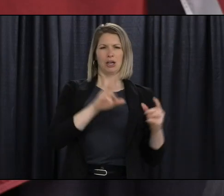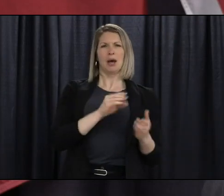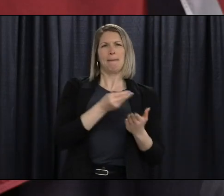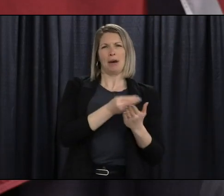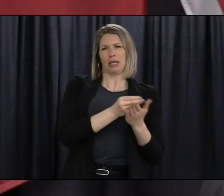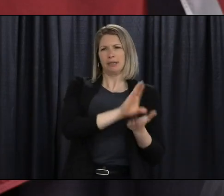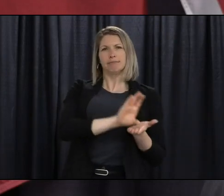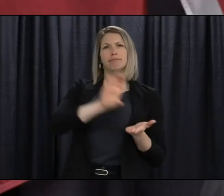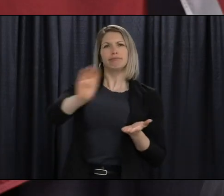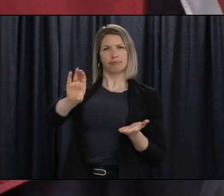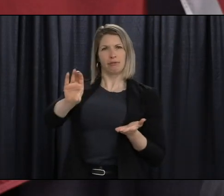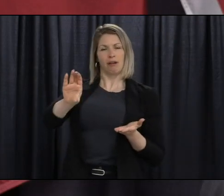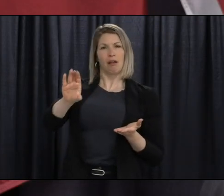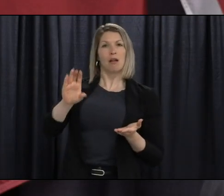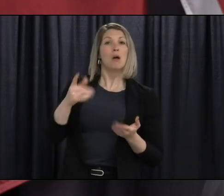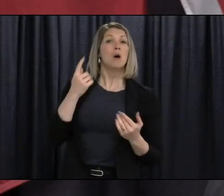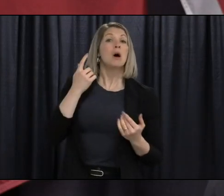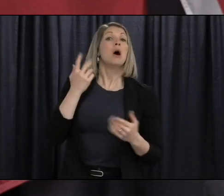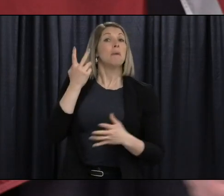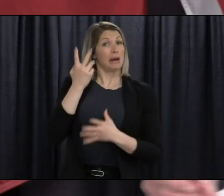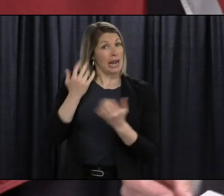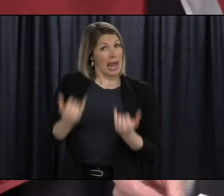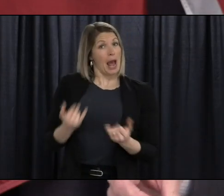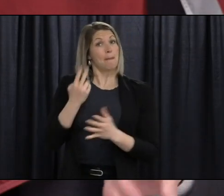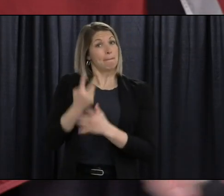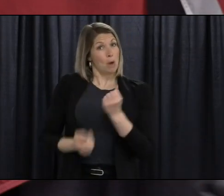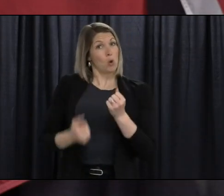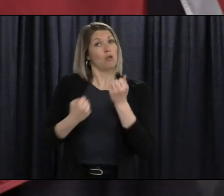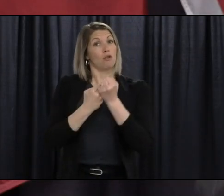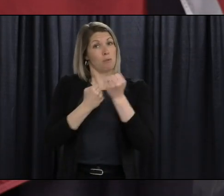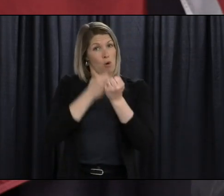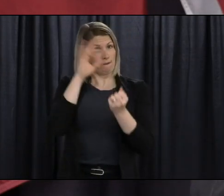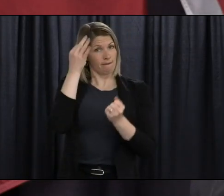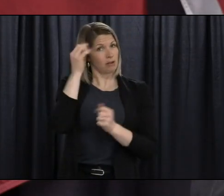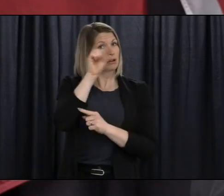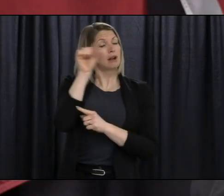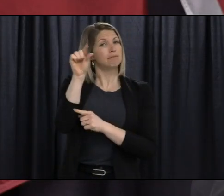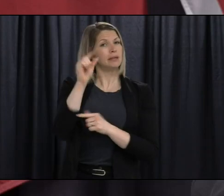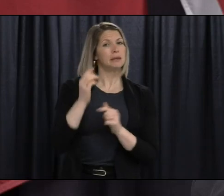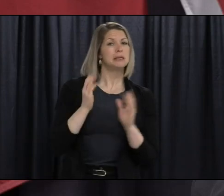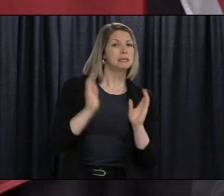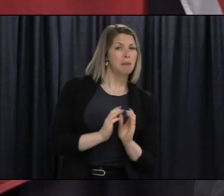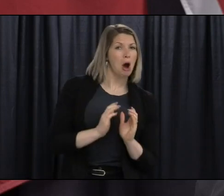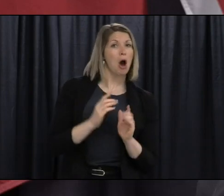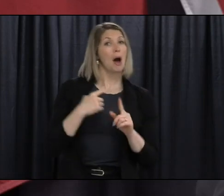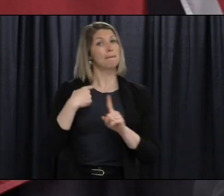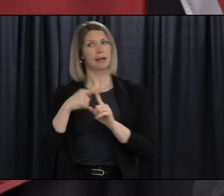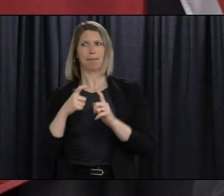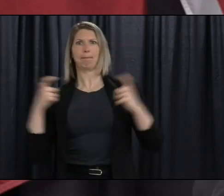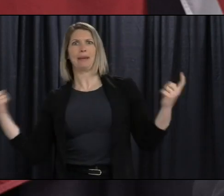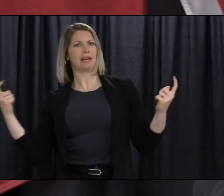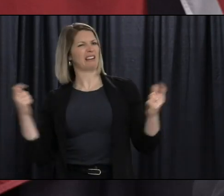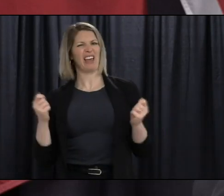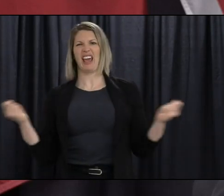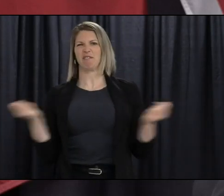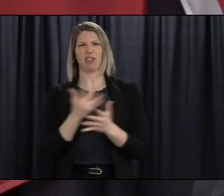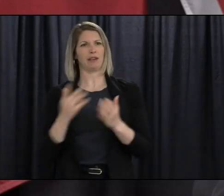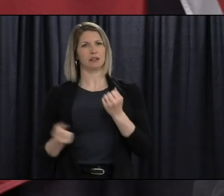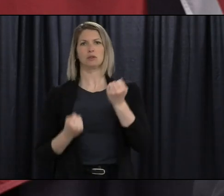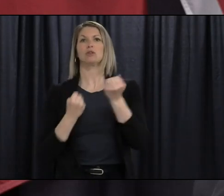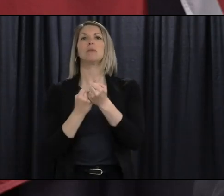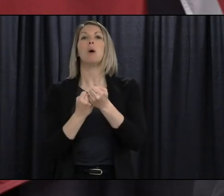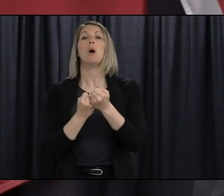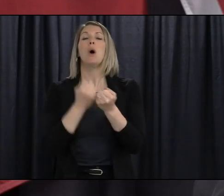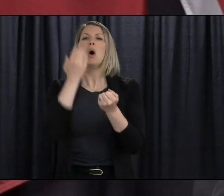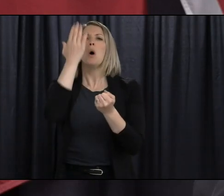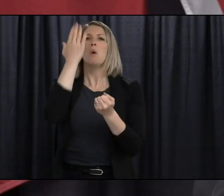support regional economies and small businesses and organizations and communities throughout Canada. And the idea here was to fill